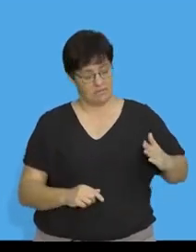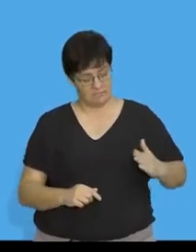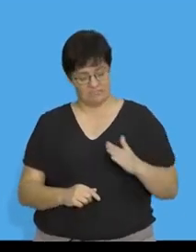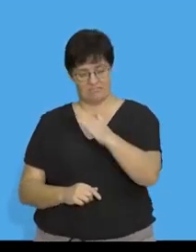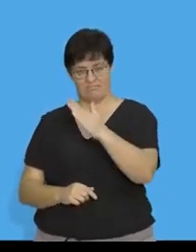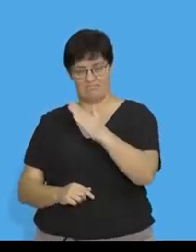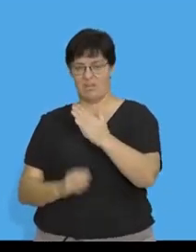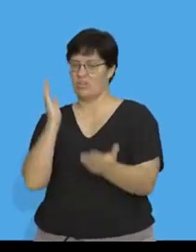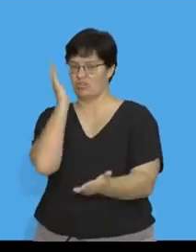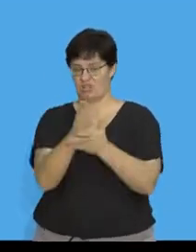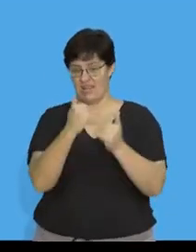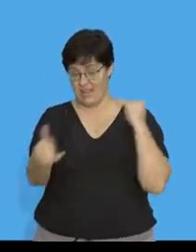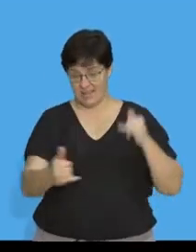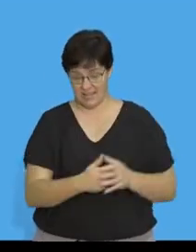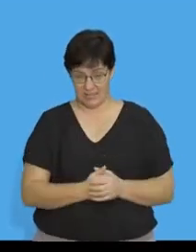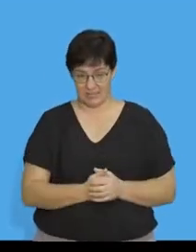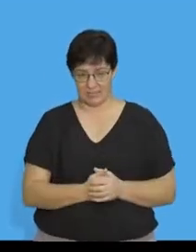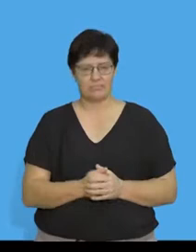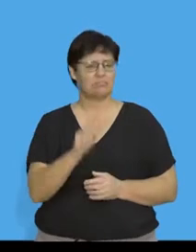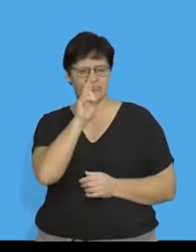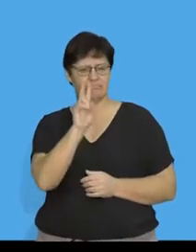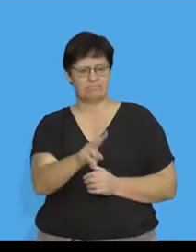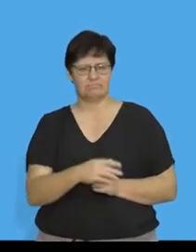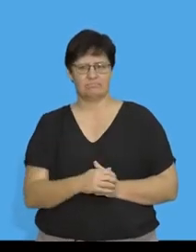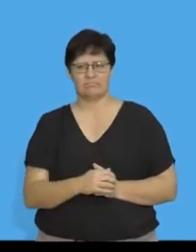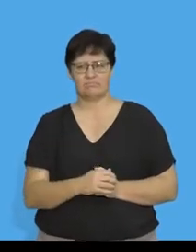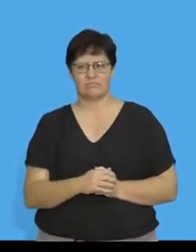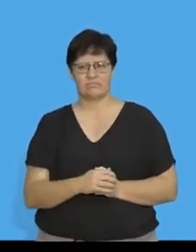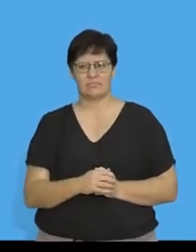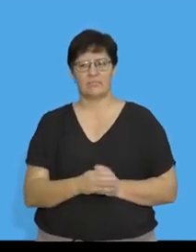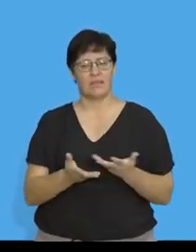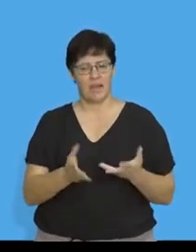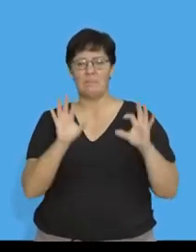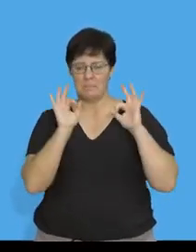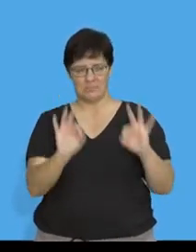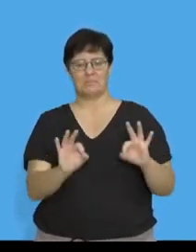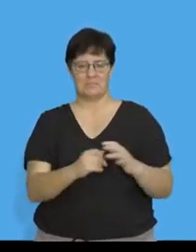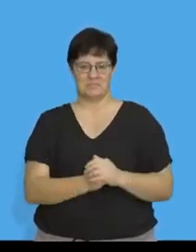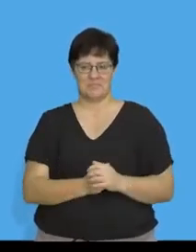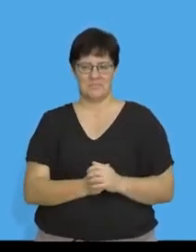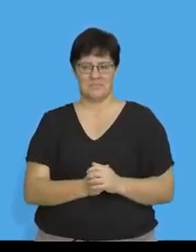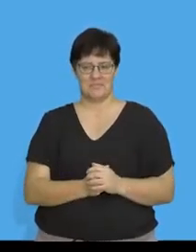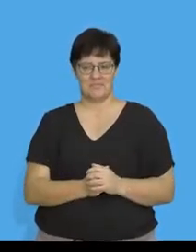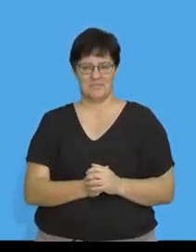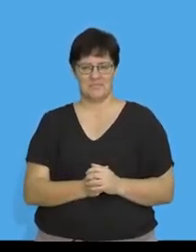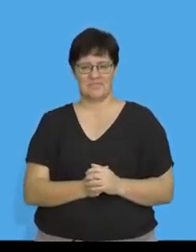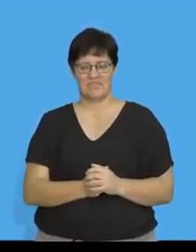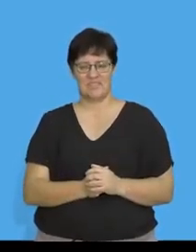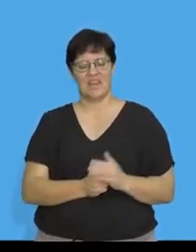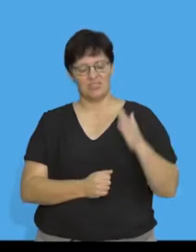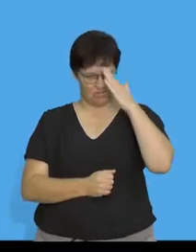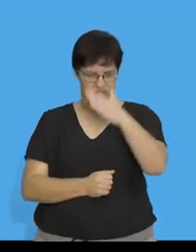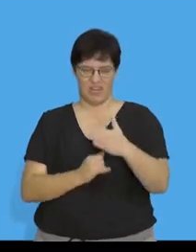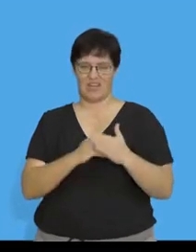And my freehand curve there is not particularly good. But the problem with curves,